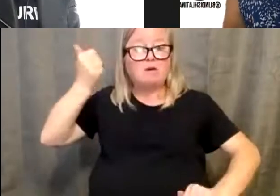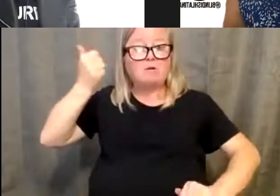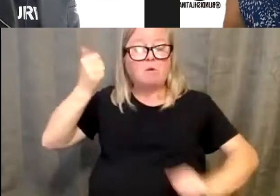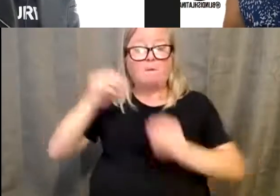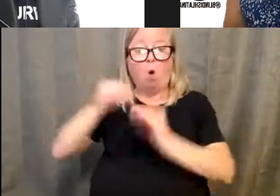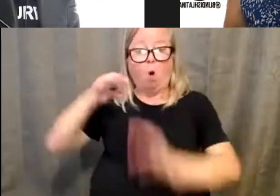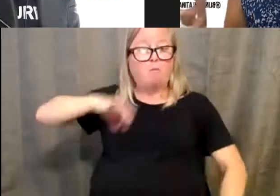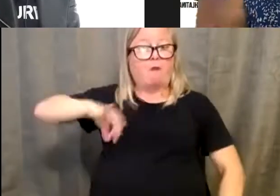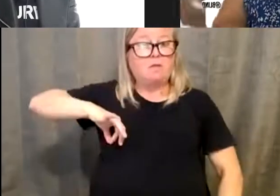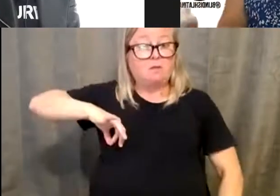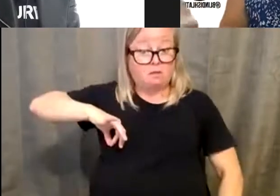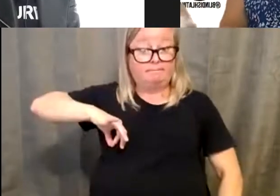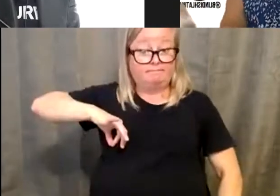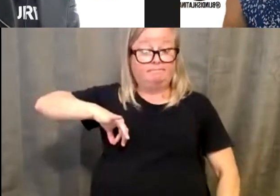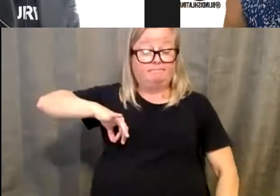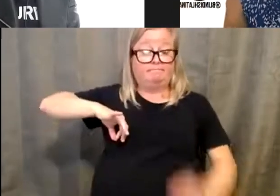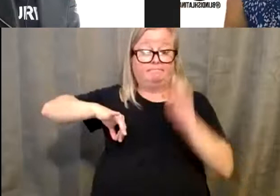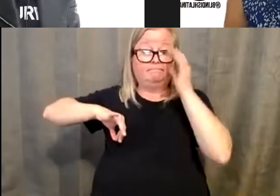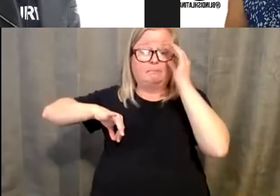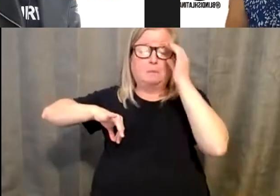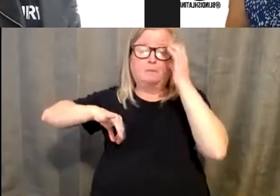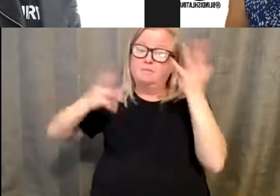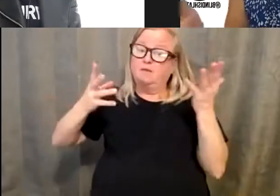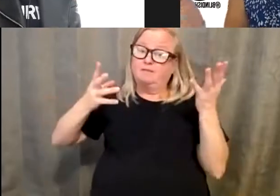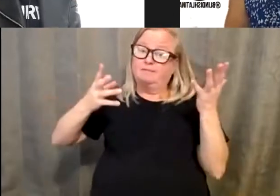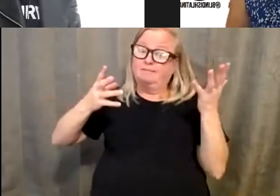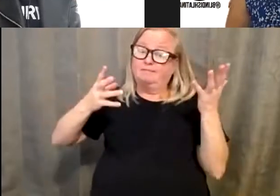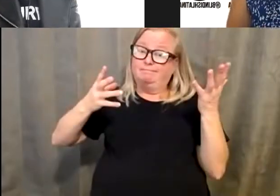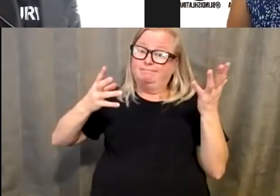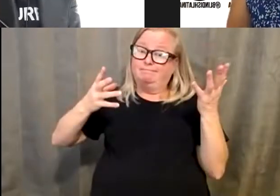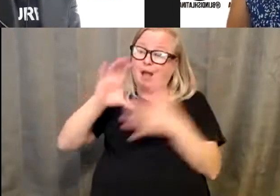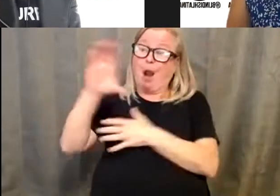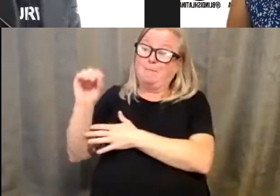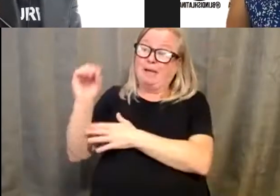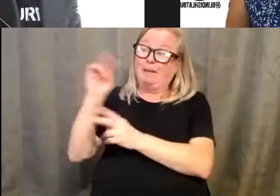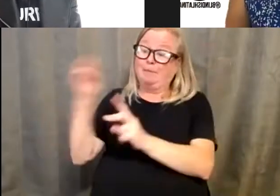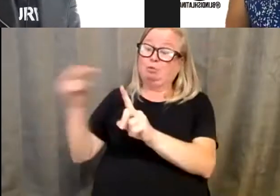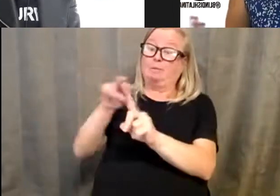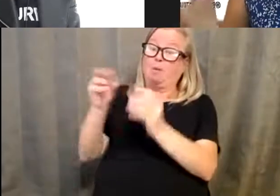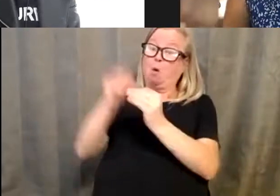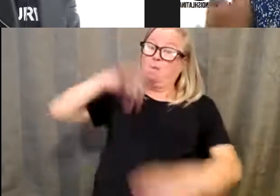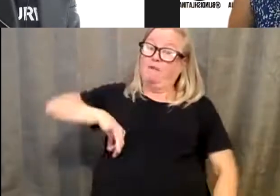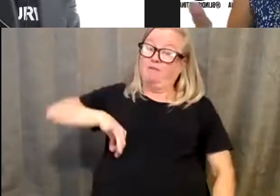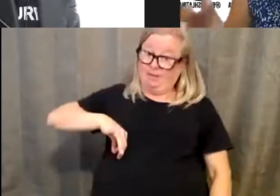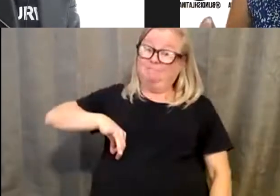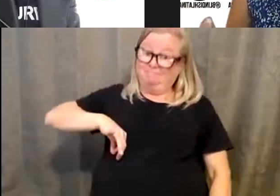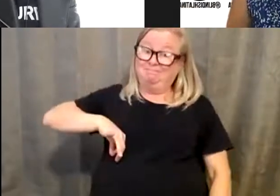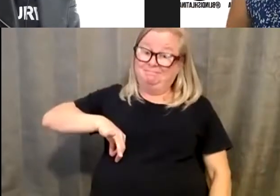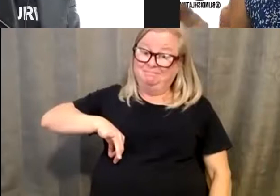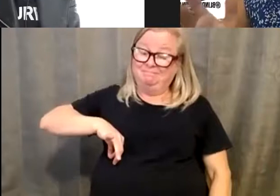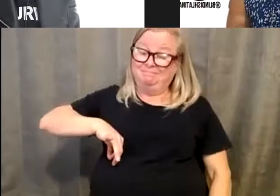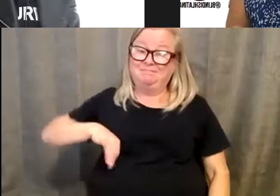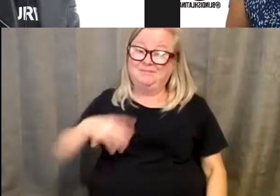profits. So what's not to like about that from a company perspective? There also is